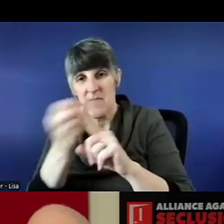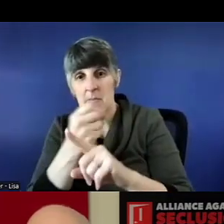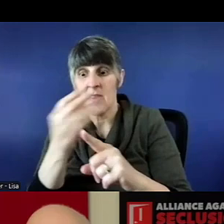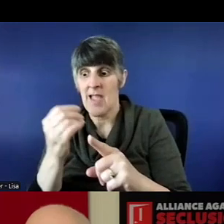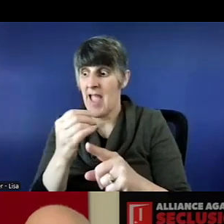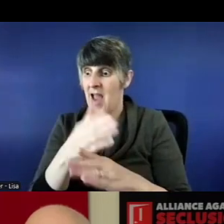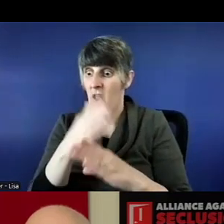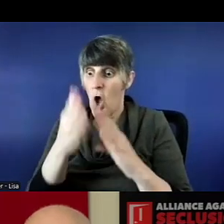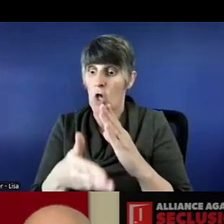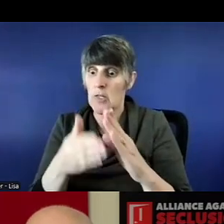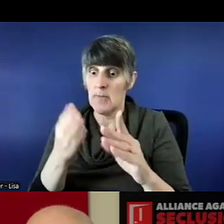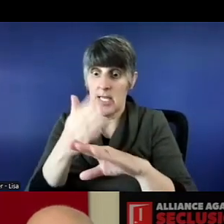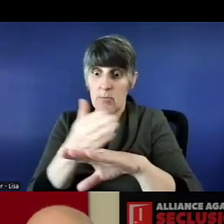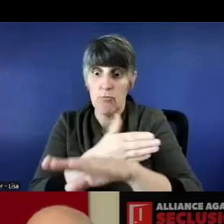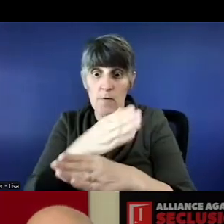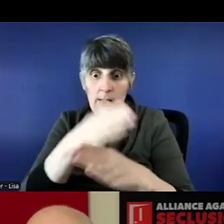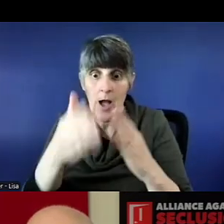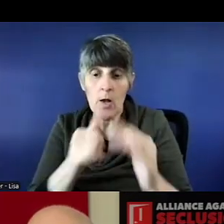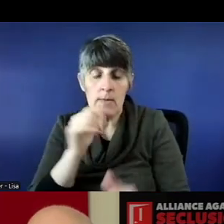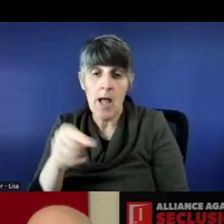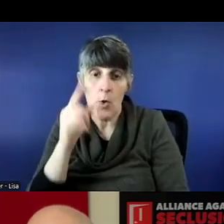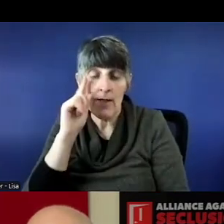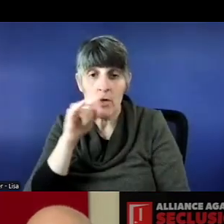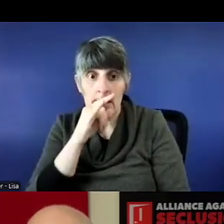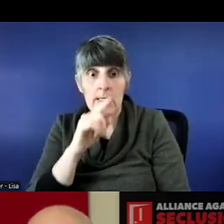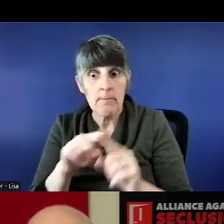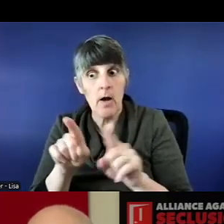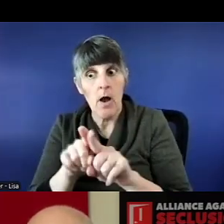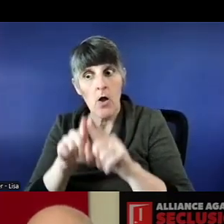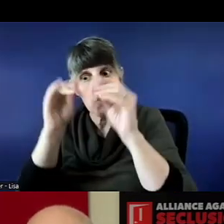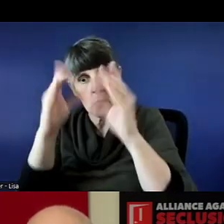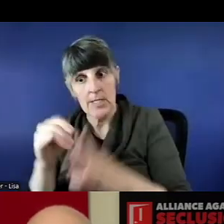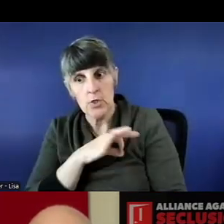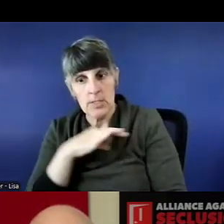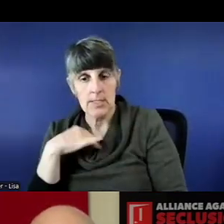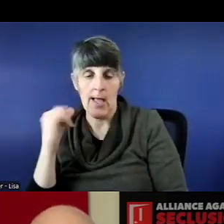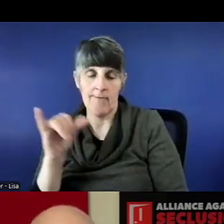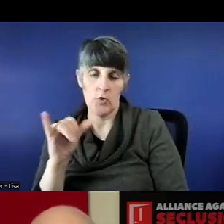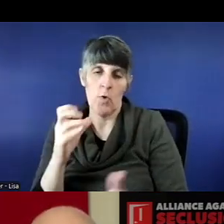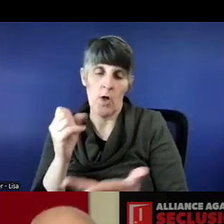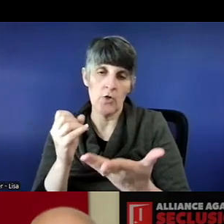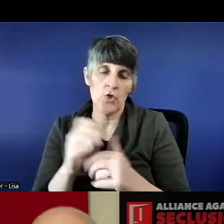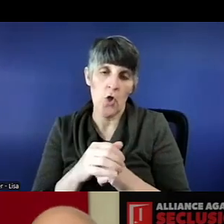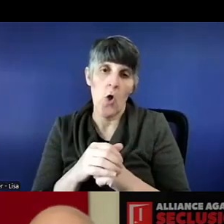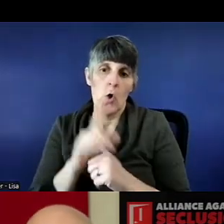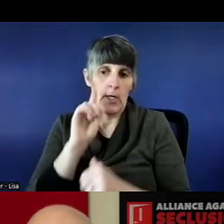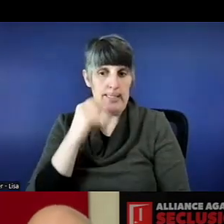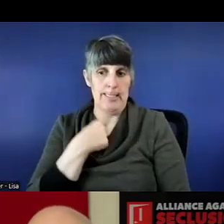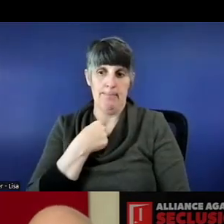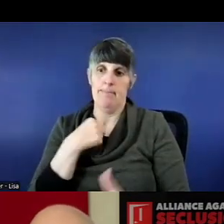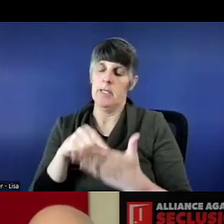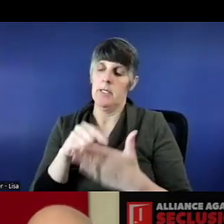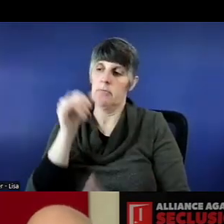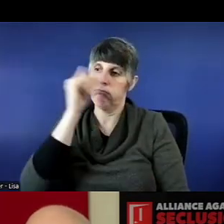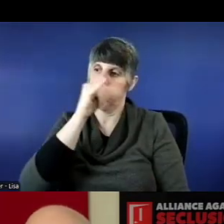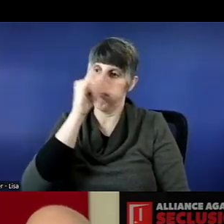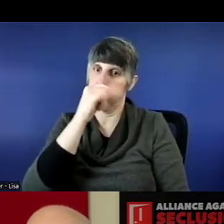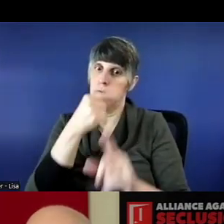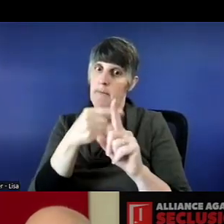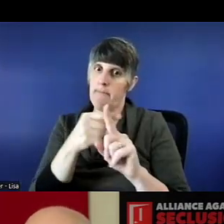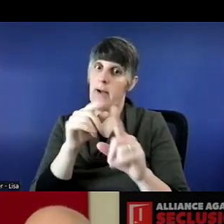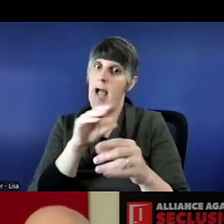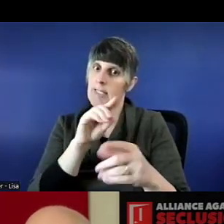ultimately improve the outcomes, not just for the kids, but for teachers and staff as well. So to me, this is a really positive change